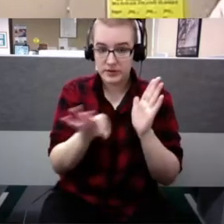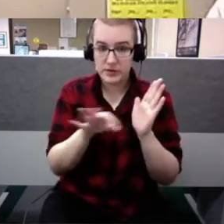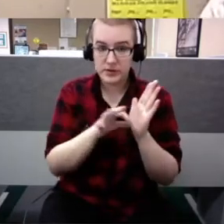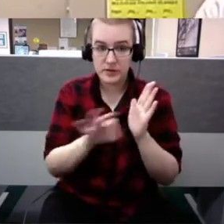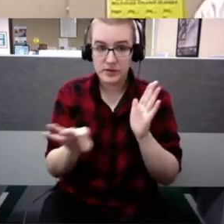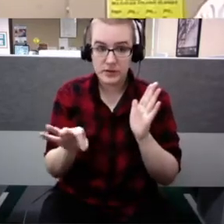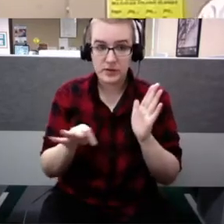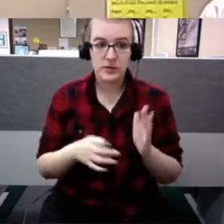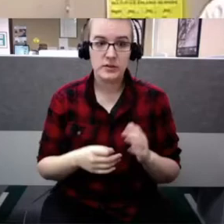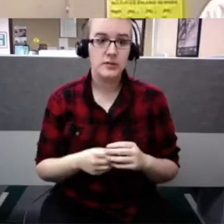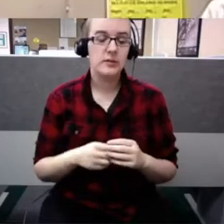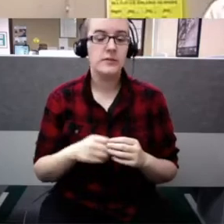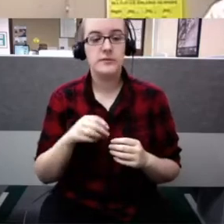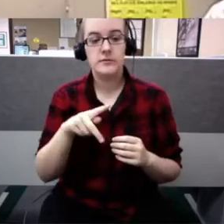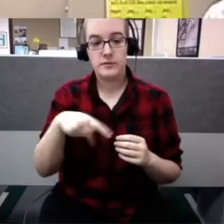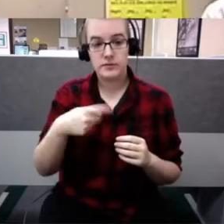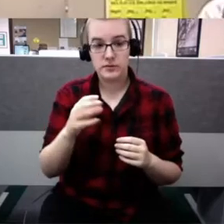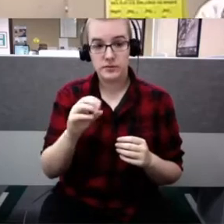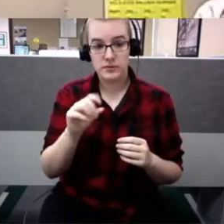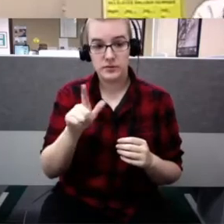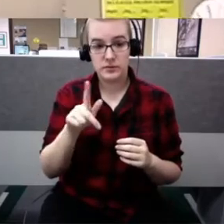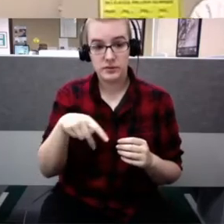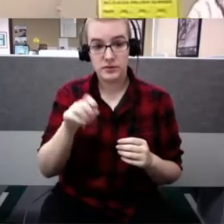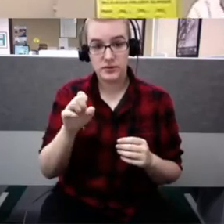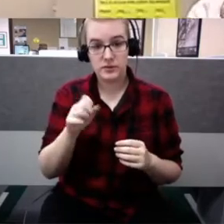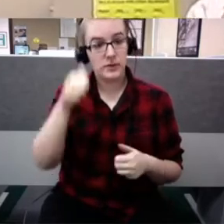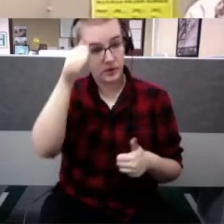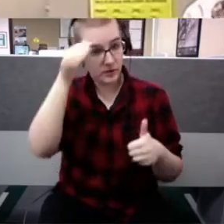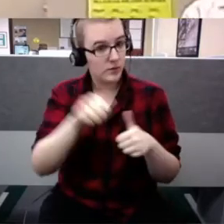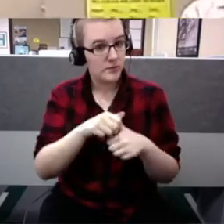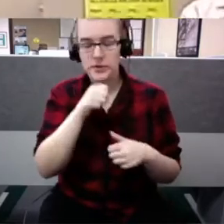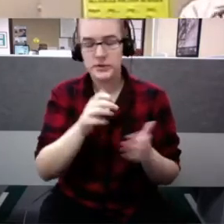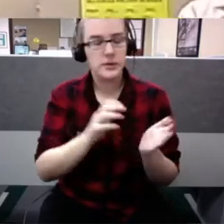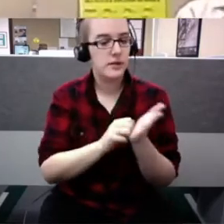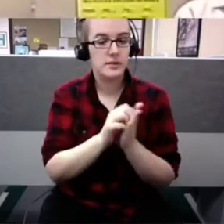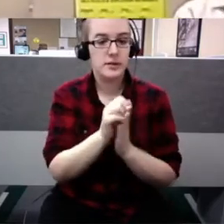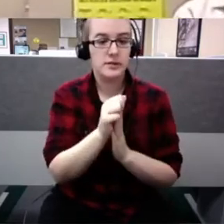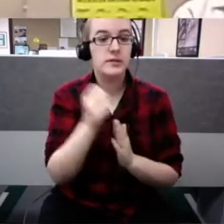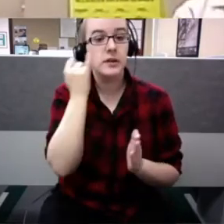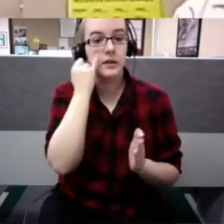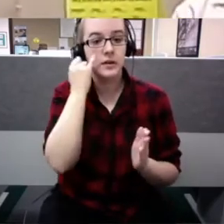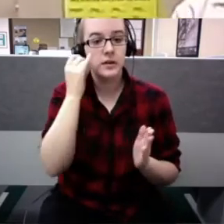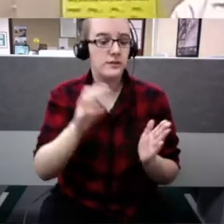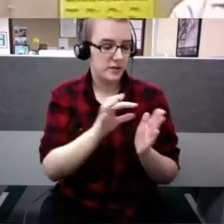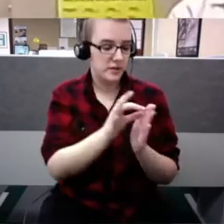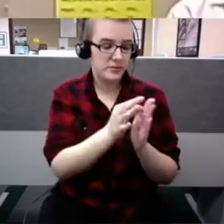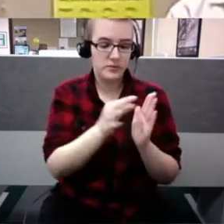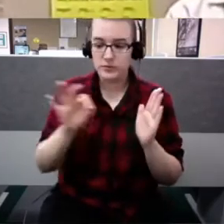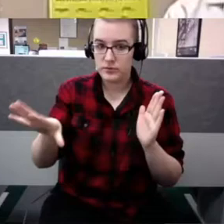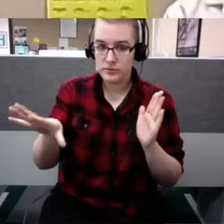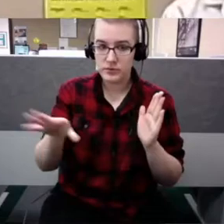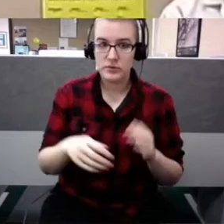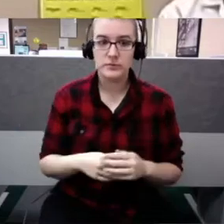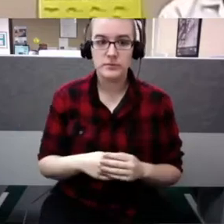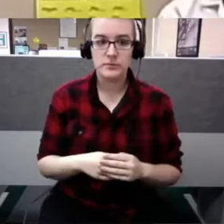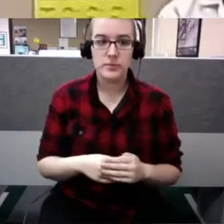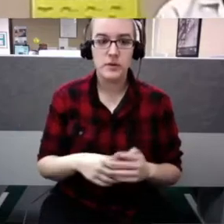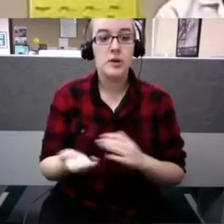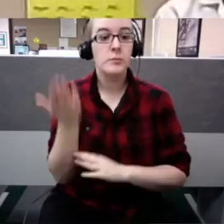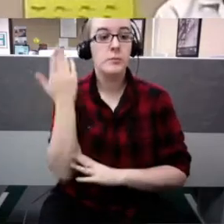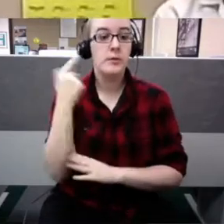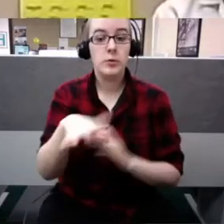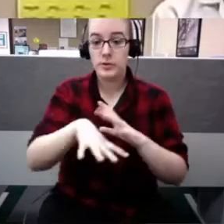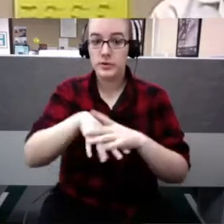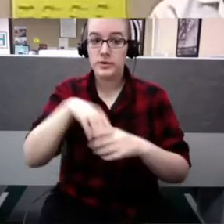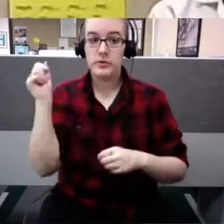exams or remove any polyps, which are small non-cancerous growths, you will be told about